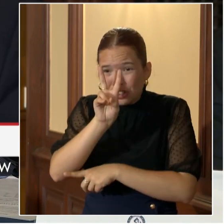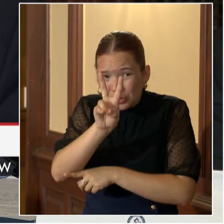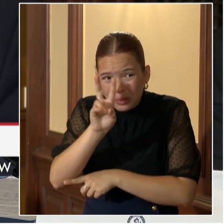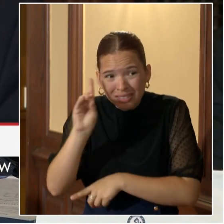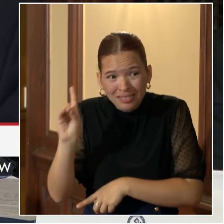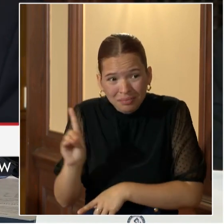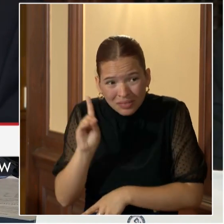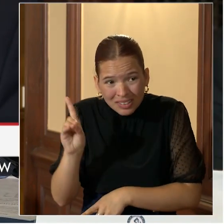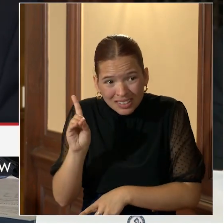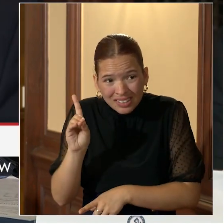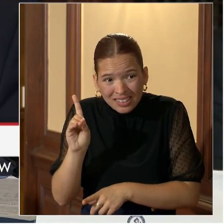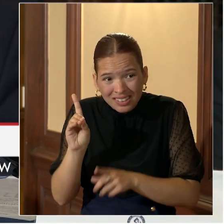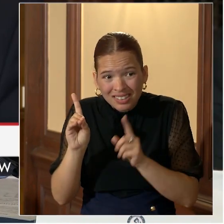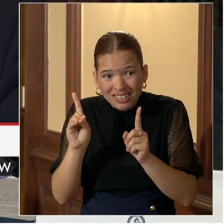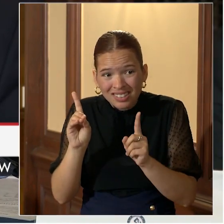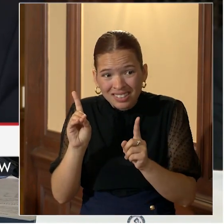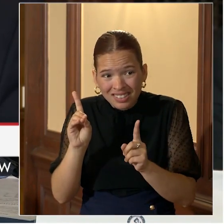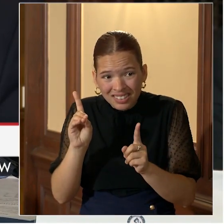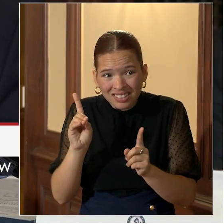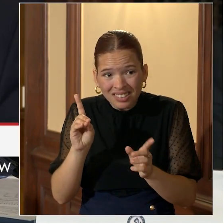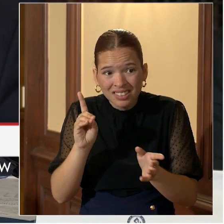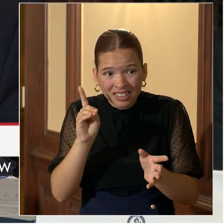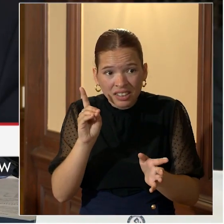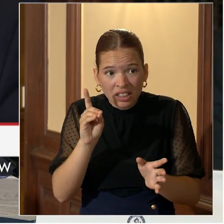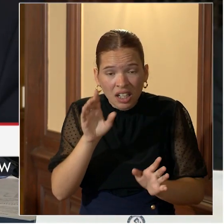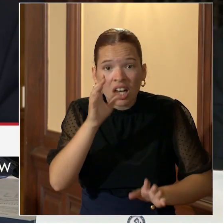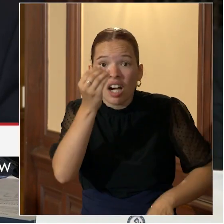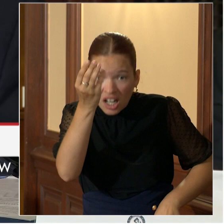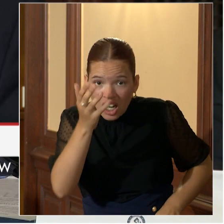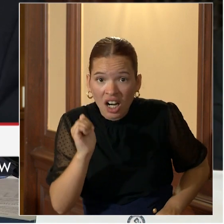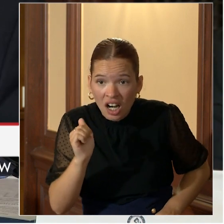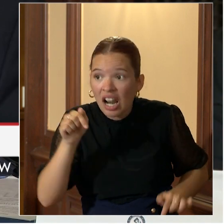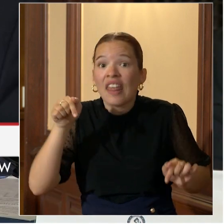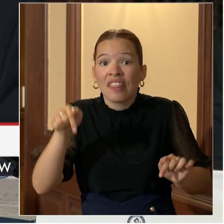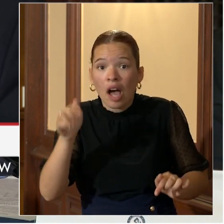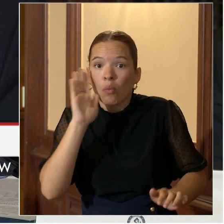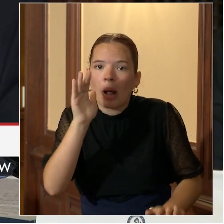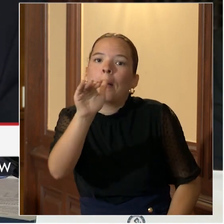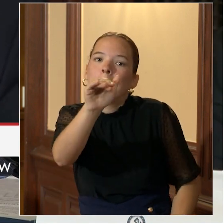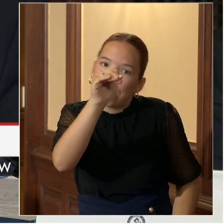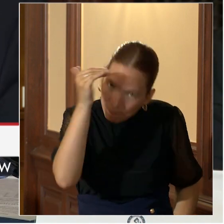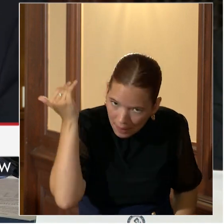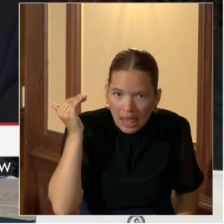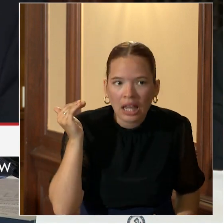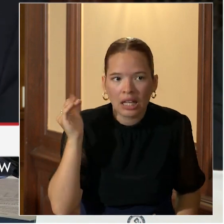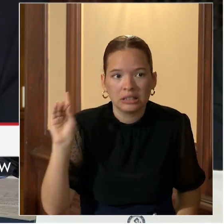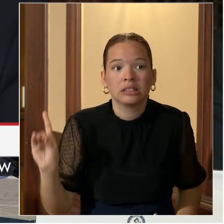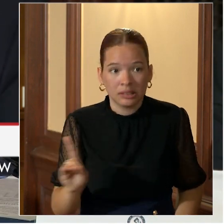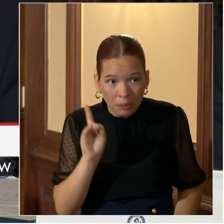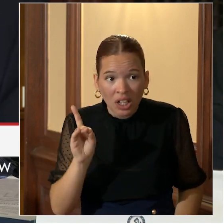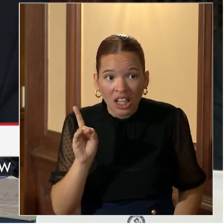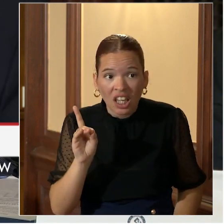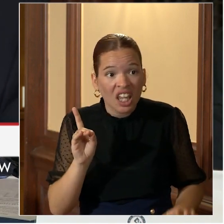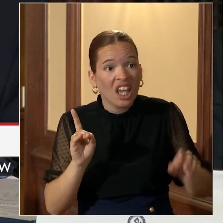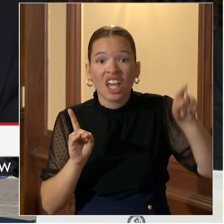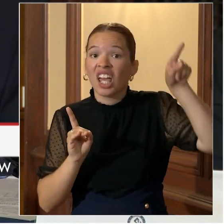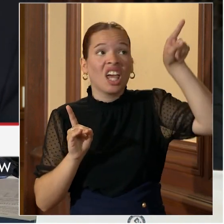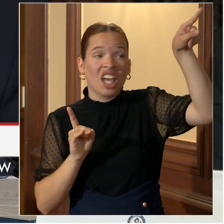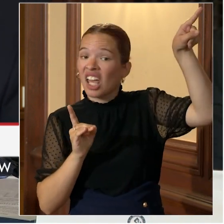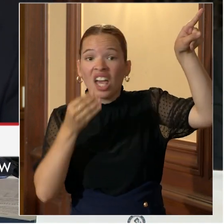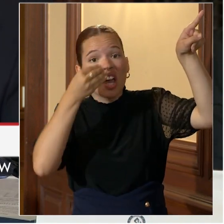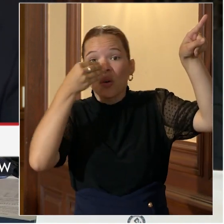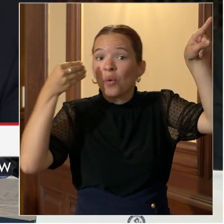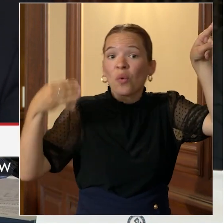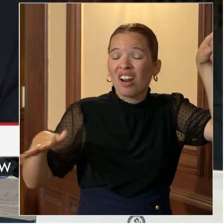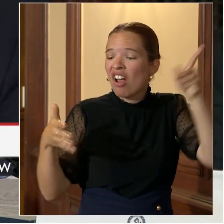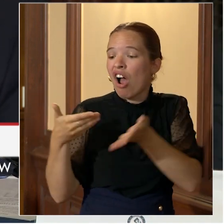from the District of Columbia to sit in the United States Senate. And it doesn't matter what we say, if we're